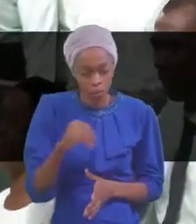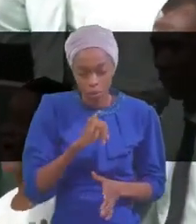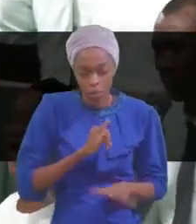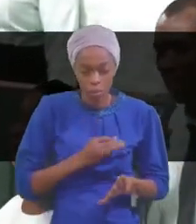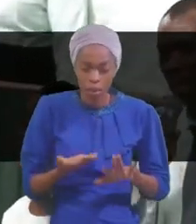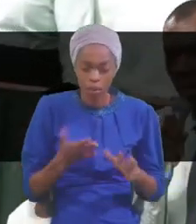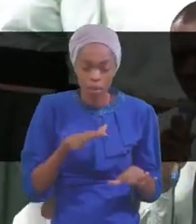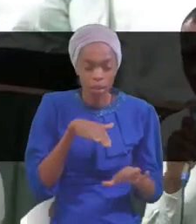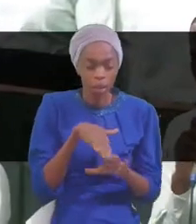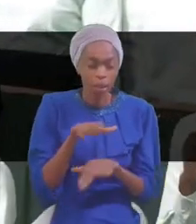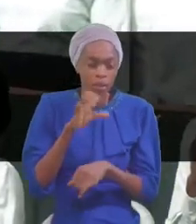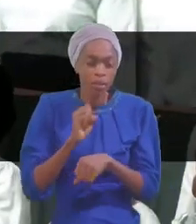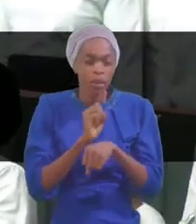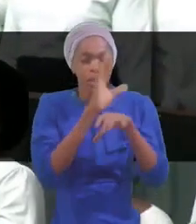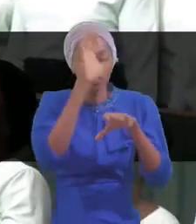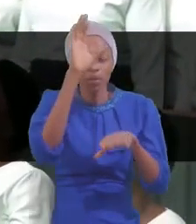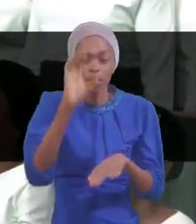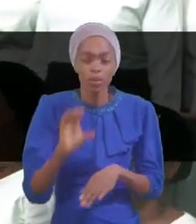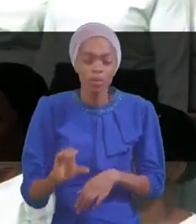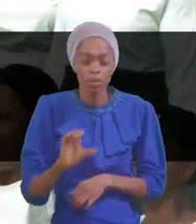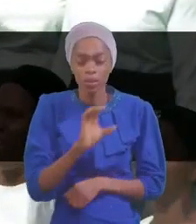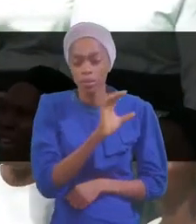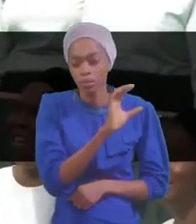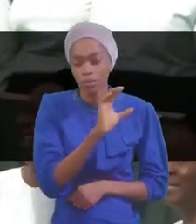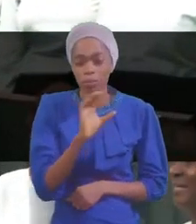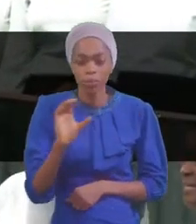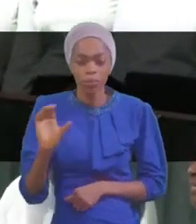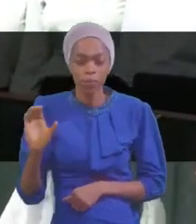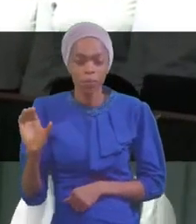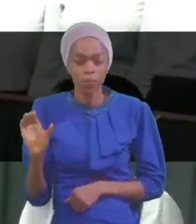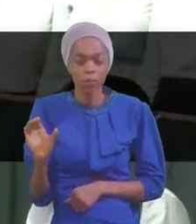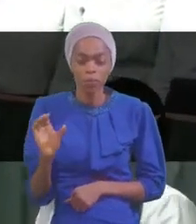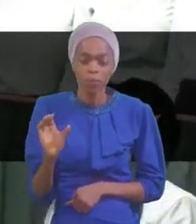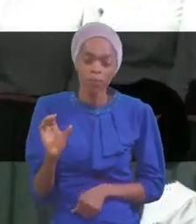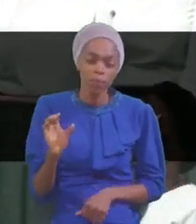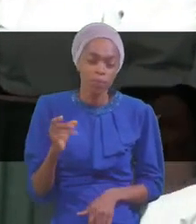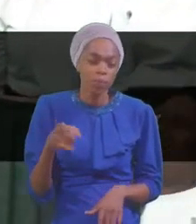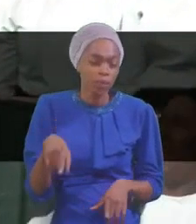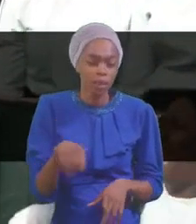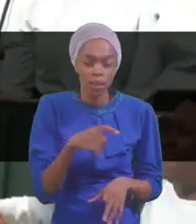For them, oh, Jesus died for